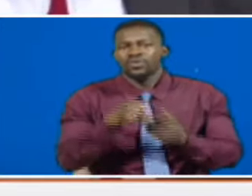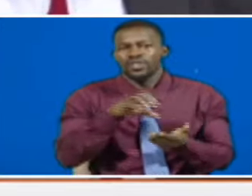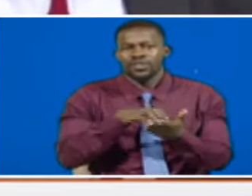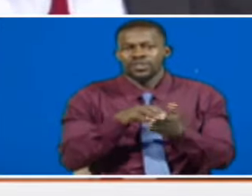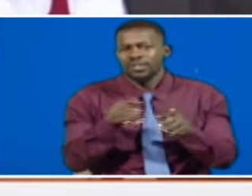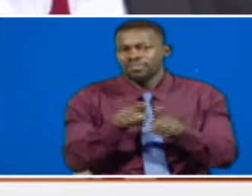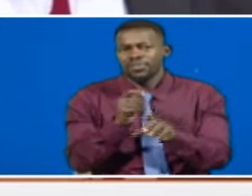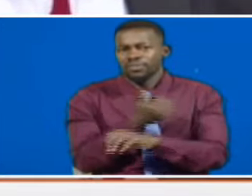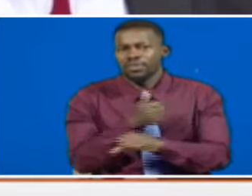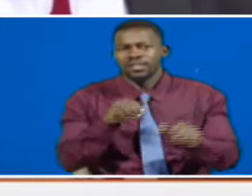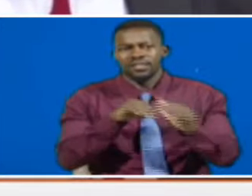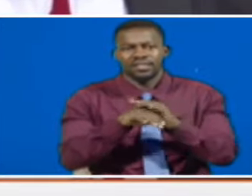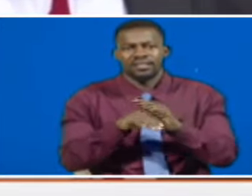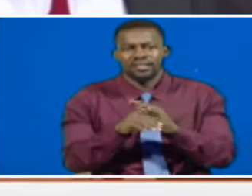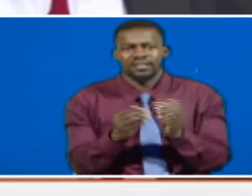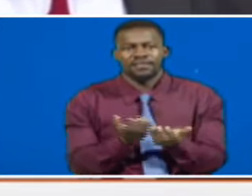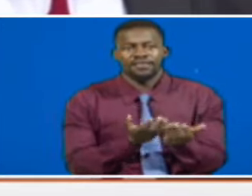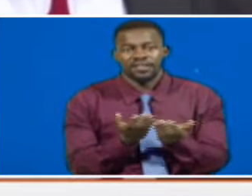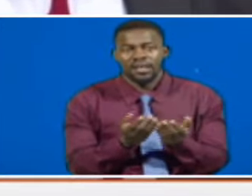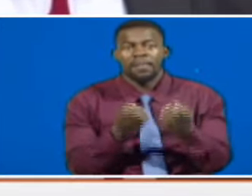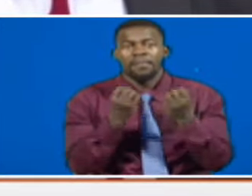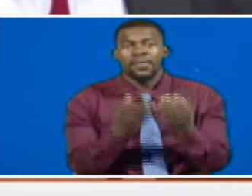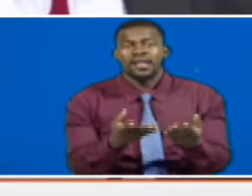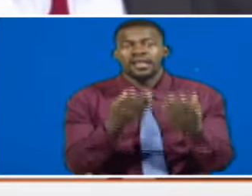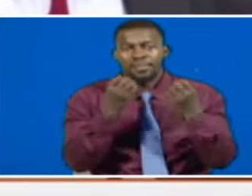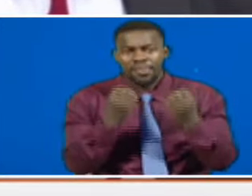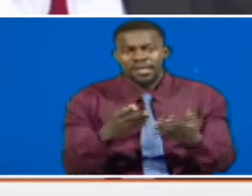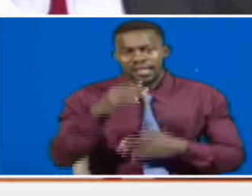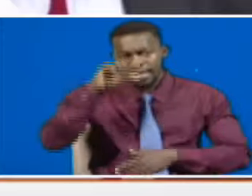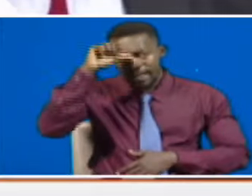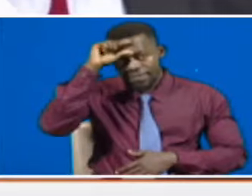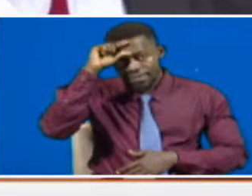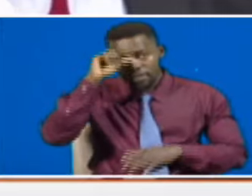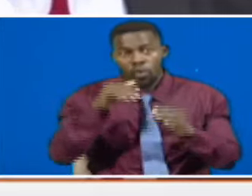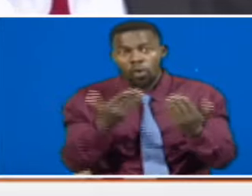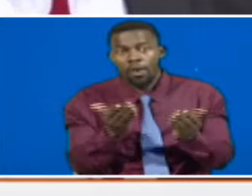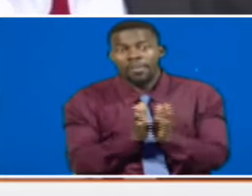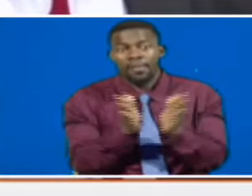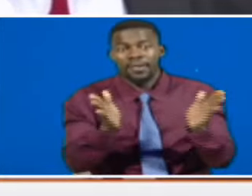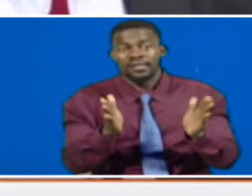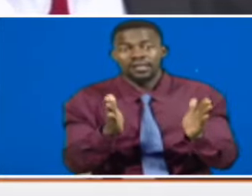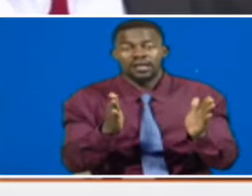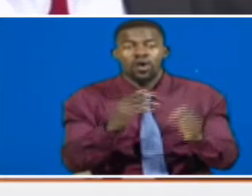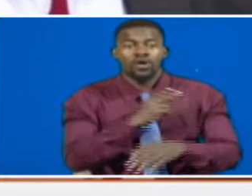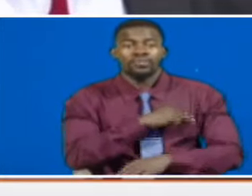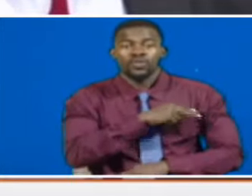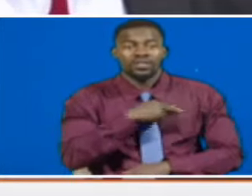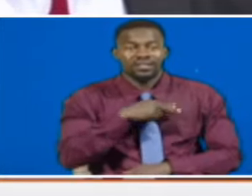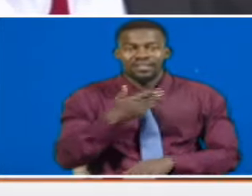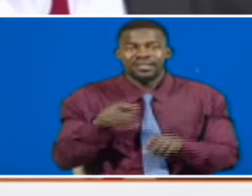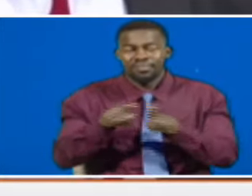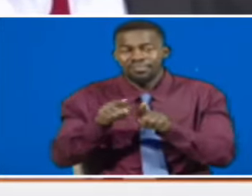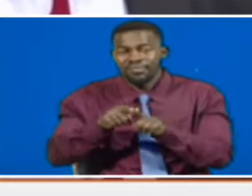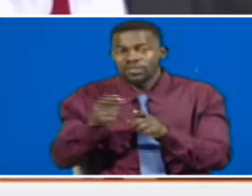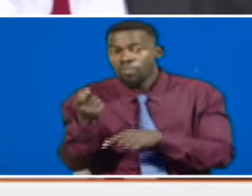care. In many government hospitals, clinics are abandoned,